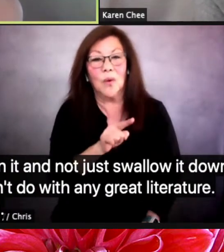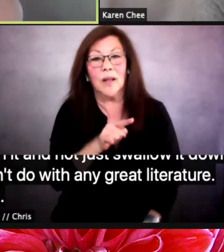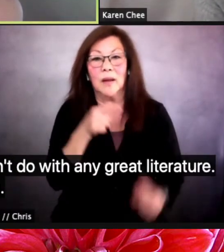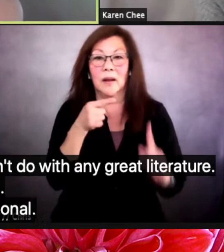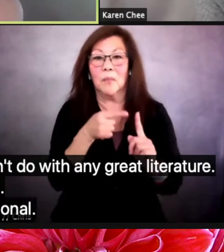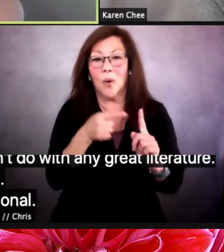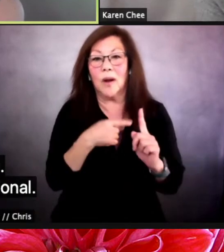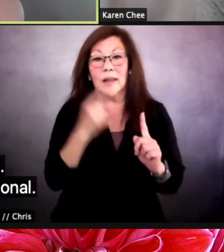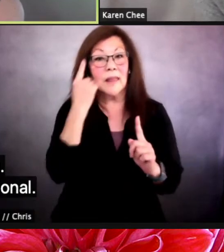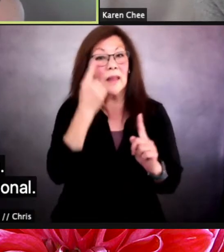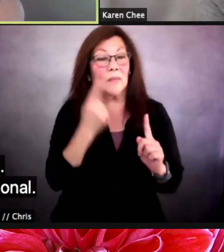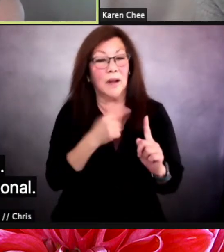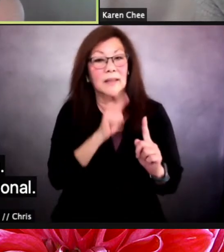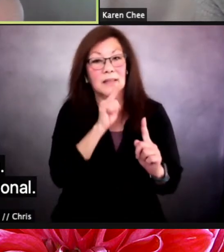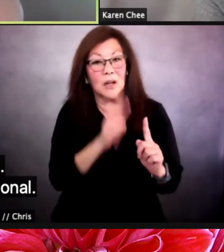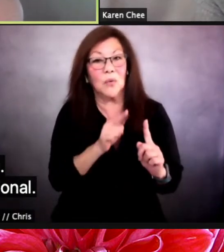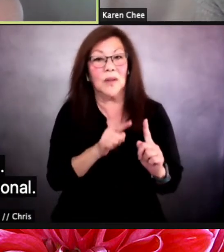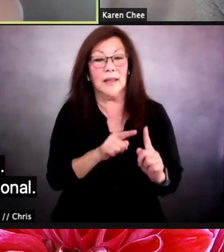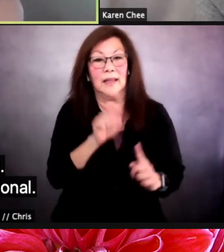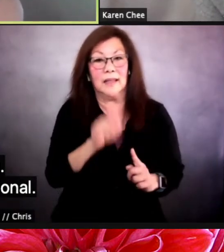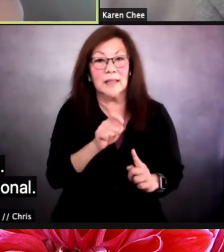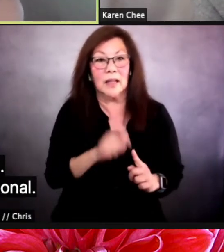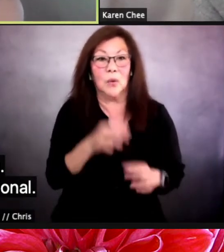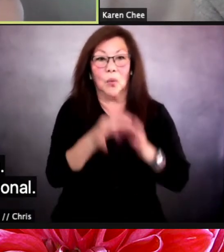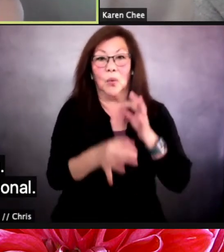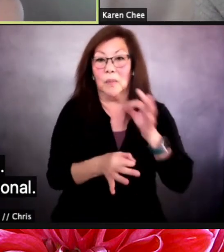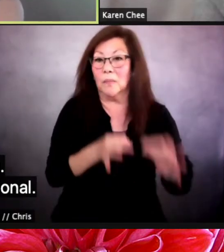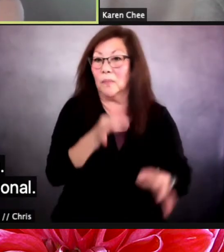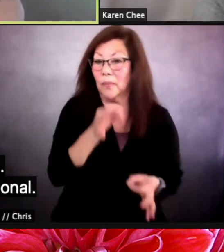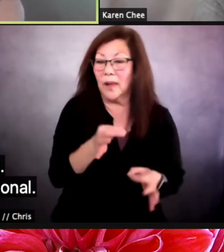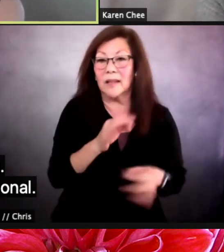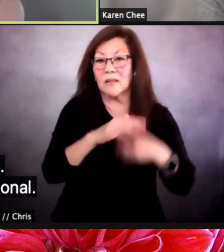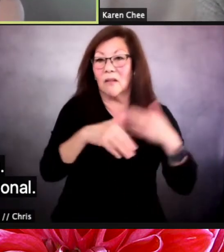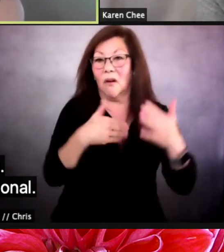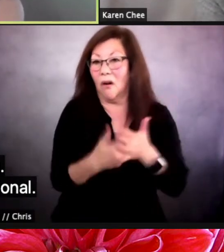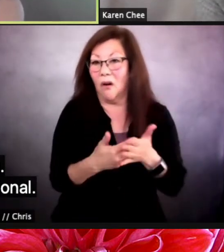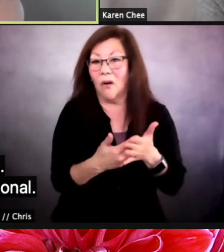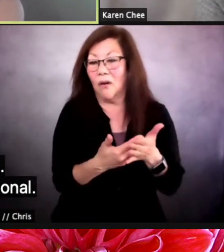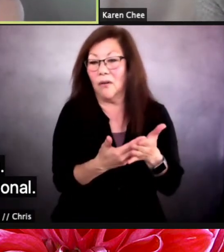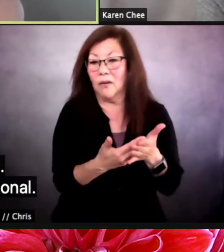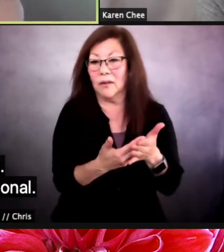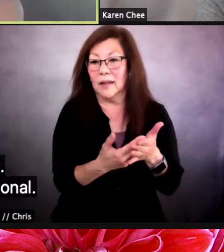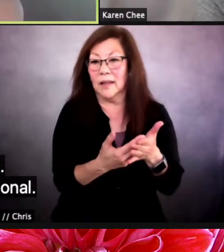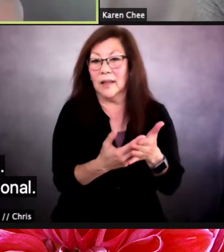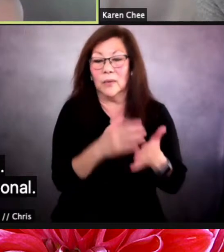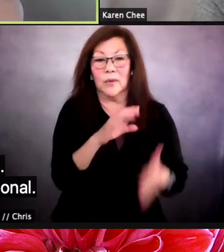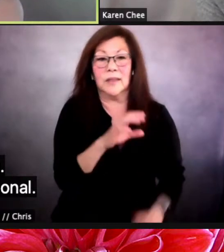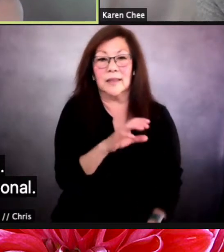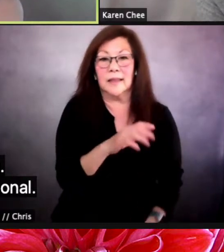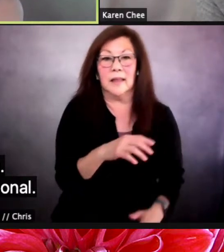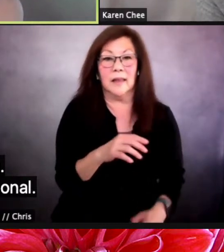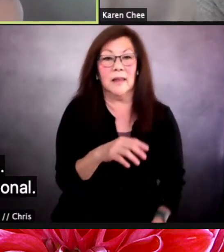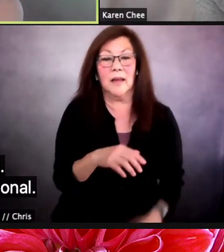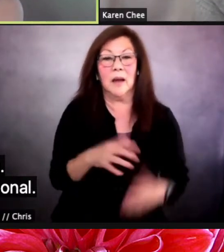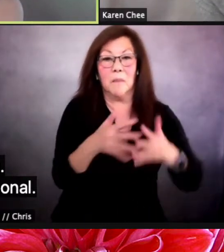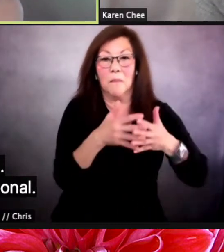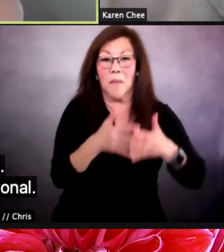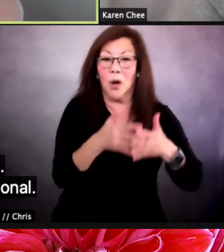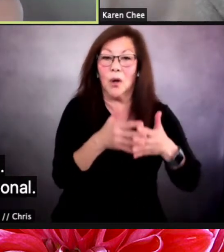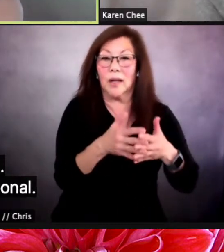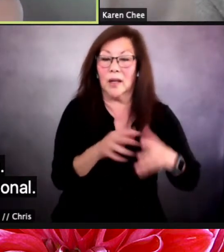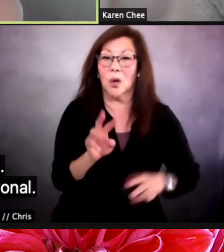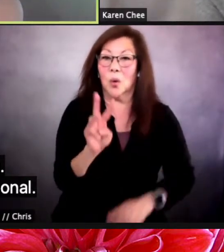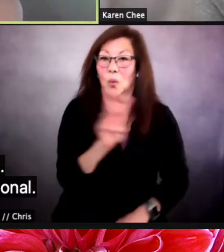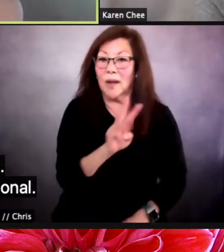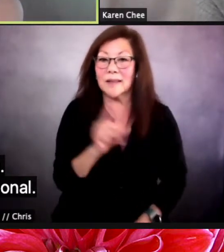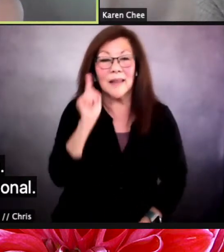about is like, it's not necessarily that I want to replace all of what's in the canon of the American West. I think it's just more